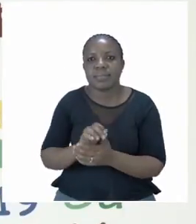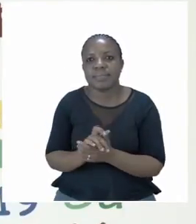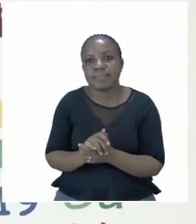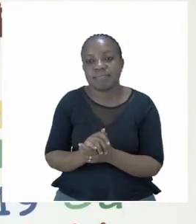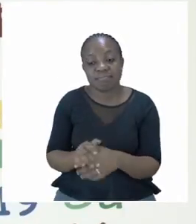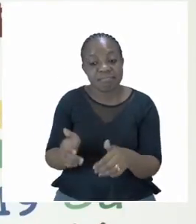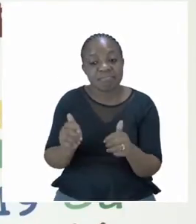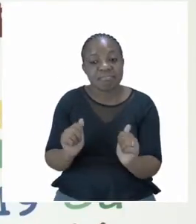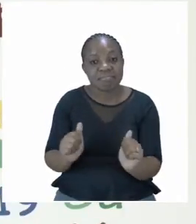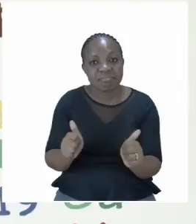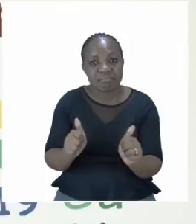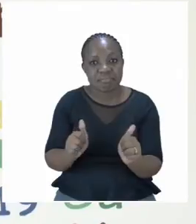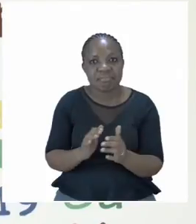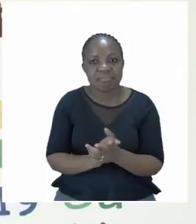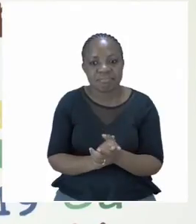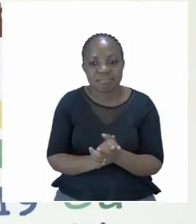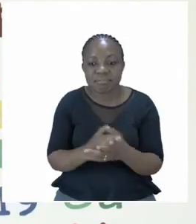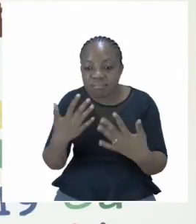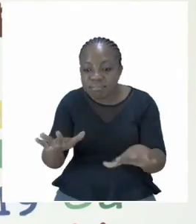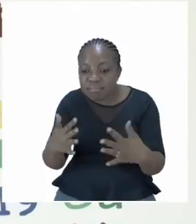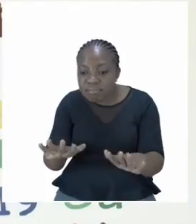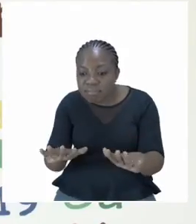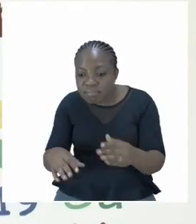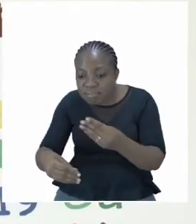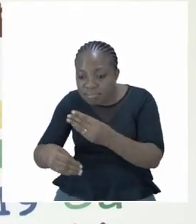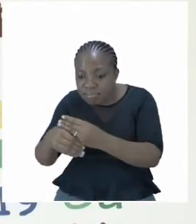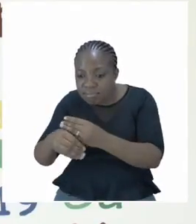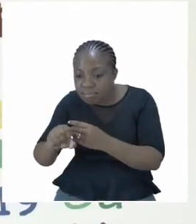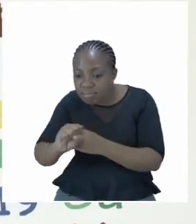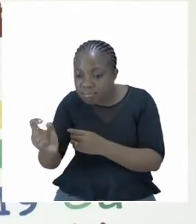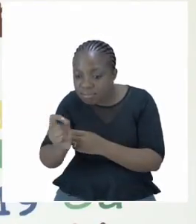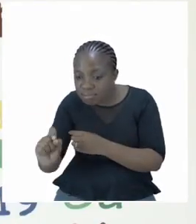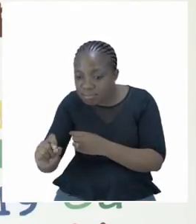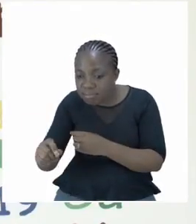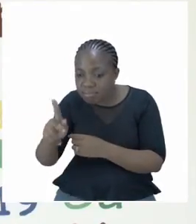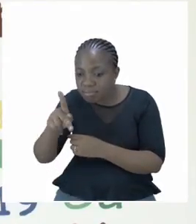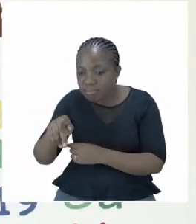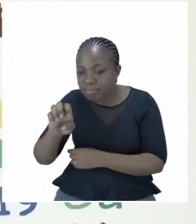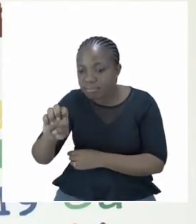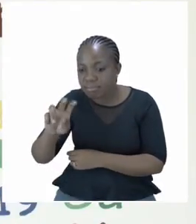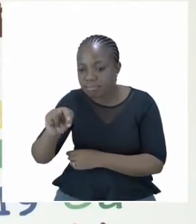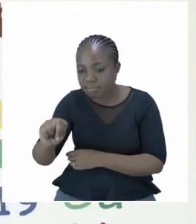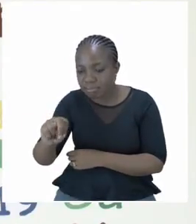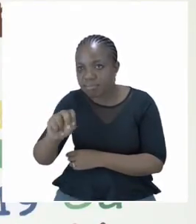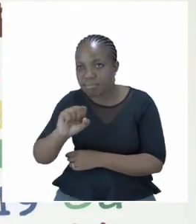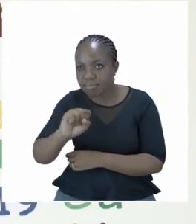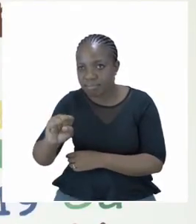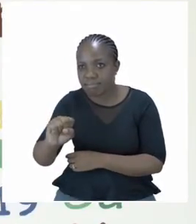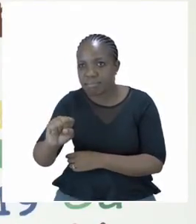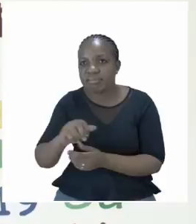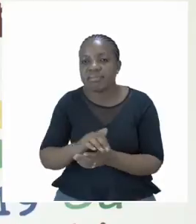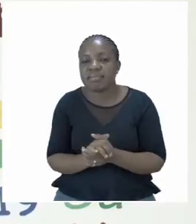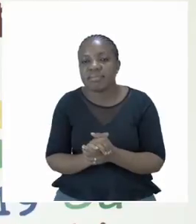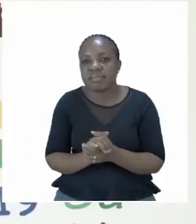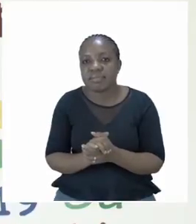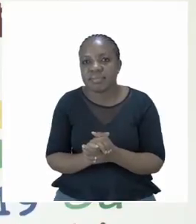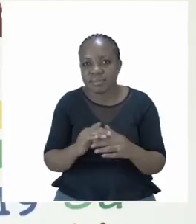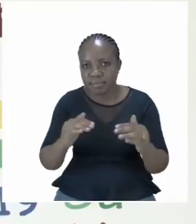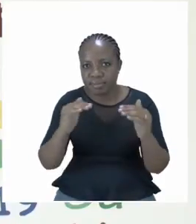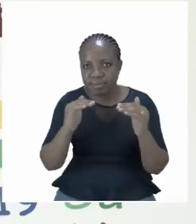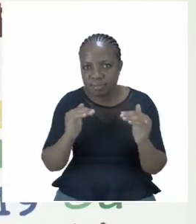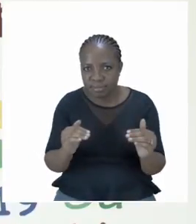Very good. Did you put your S? Well done. Let's move to the next one. It says